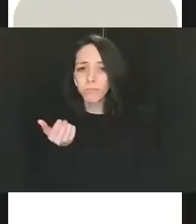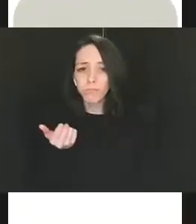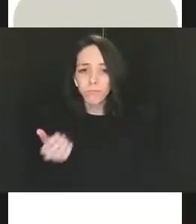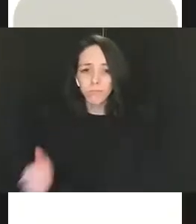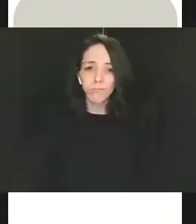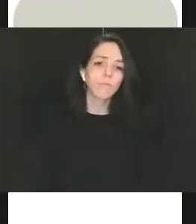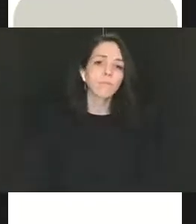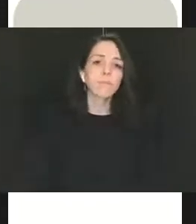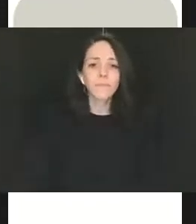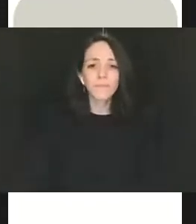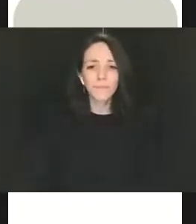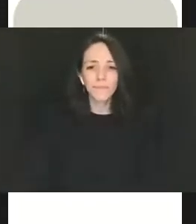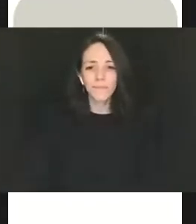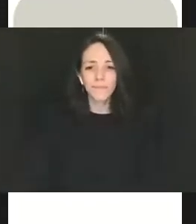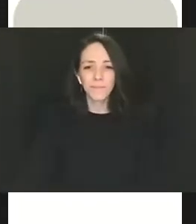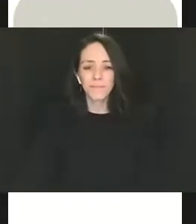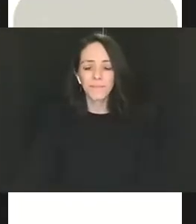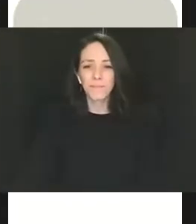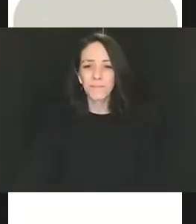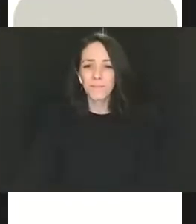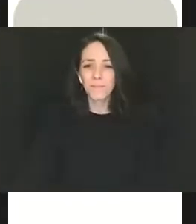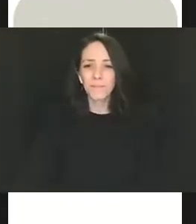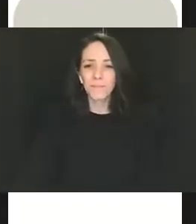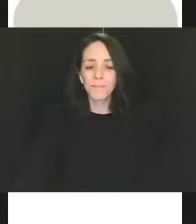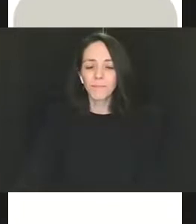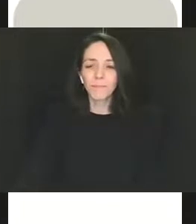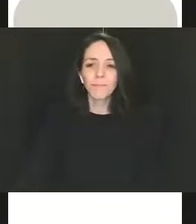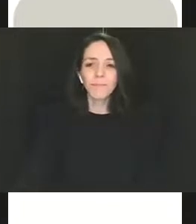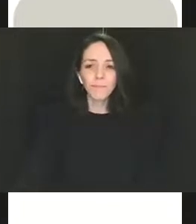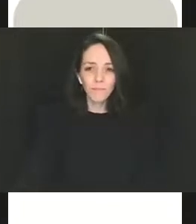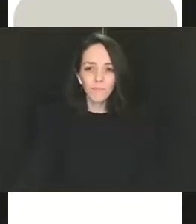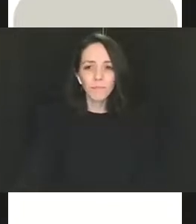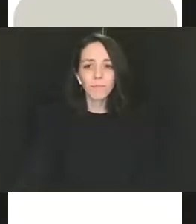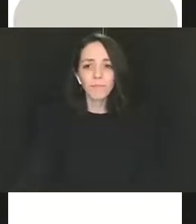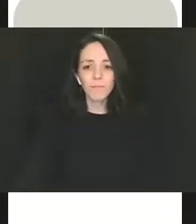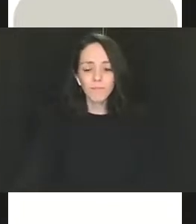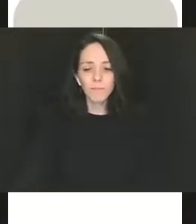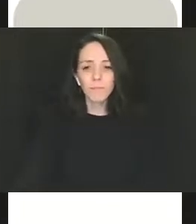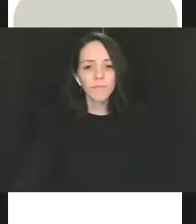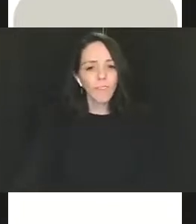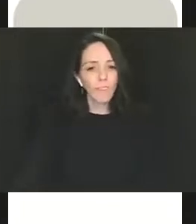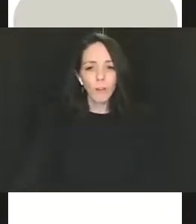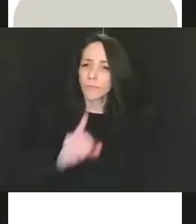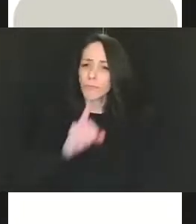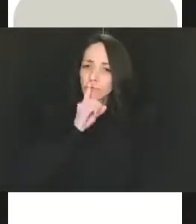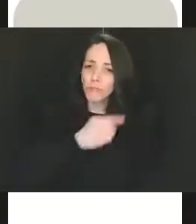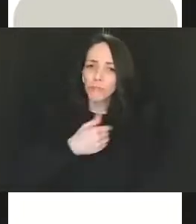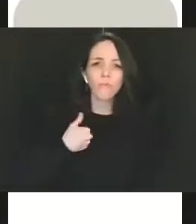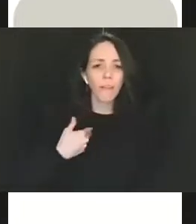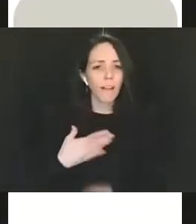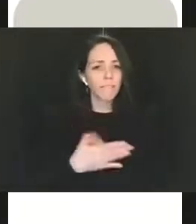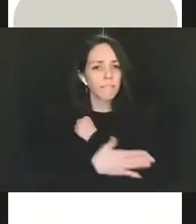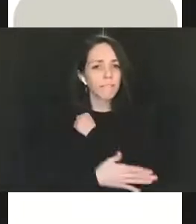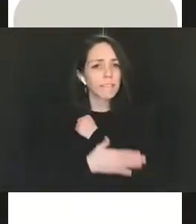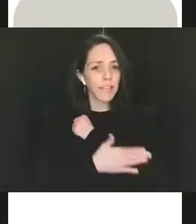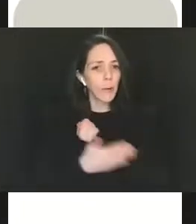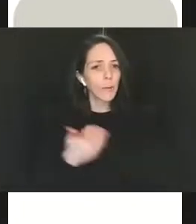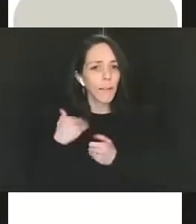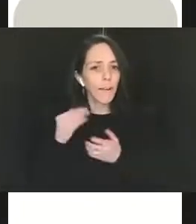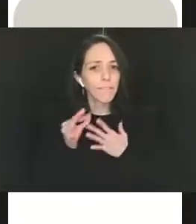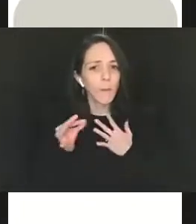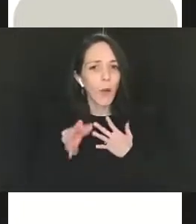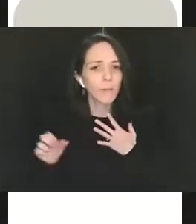minute. Yeah, but Zakia, I'm sure there's something the county can do